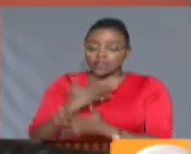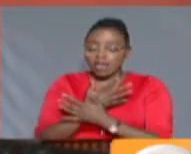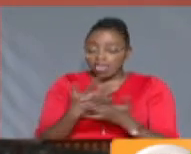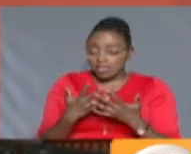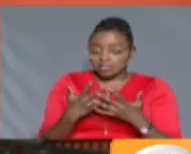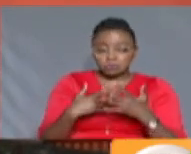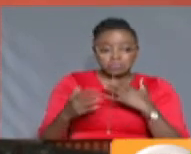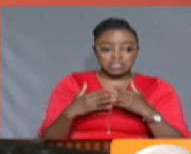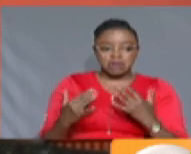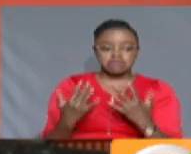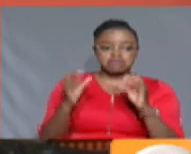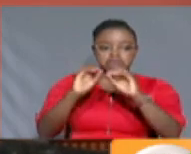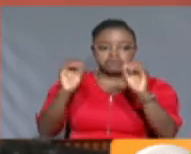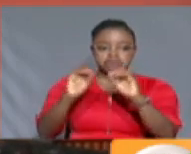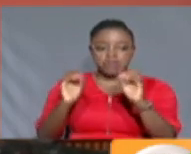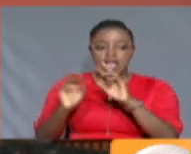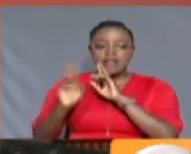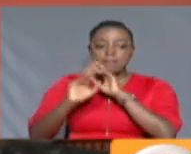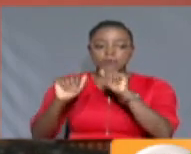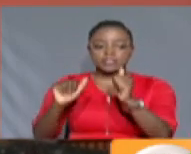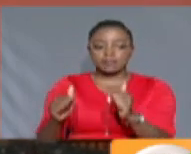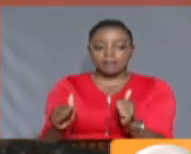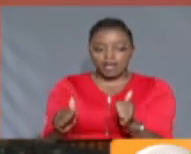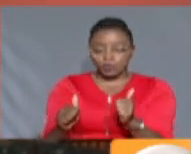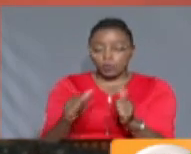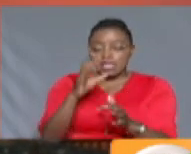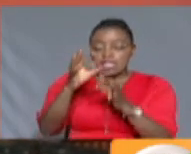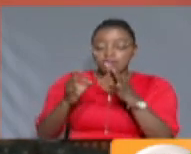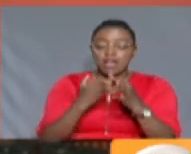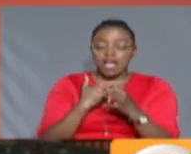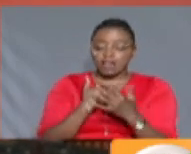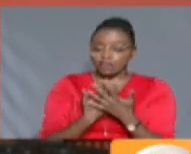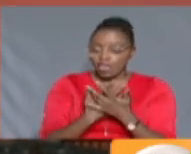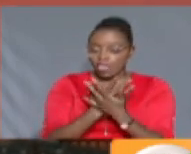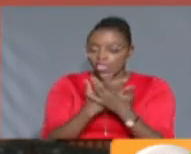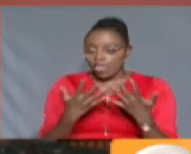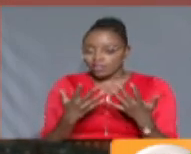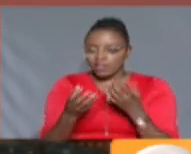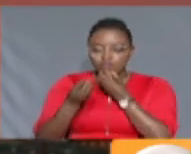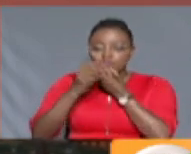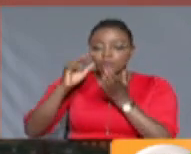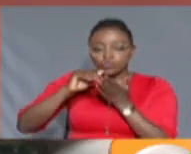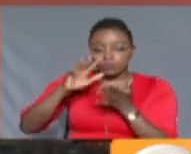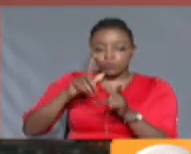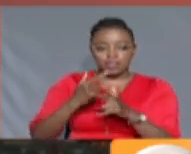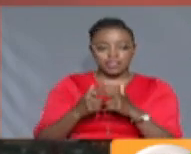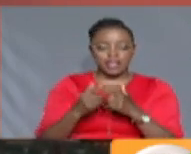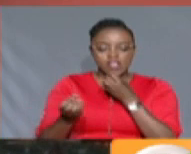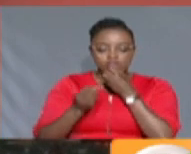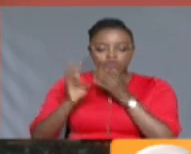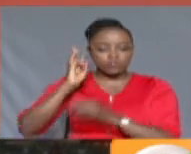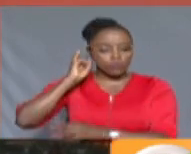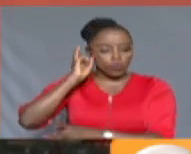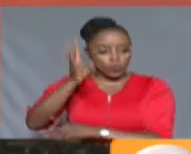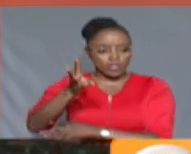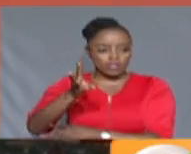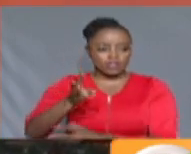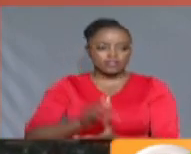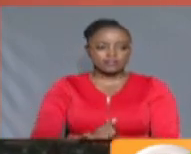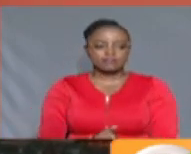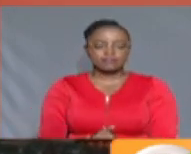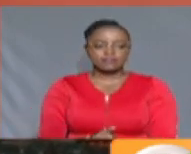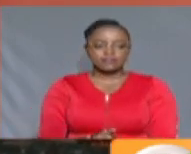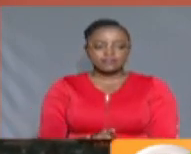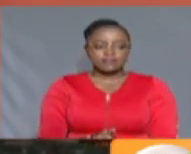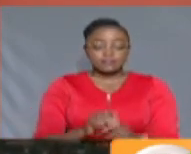a result of the fire had been reported. Should there be contrary information to that, then we will be able to give that to